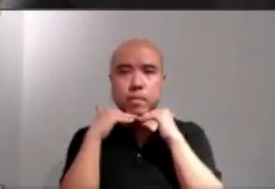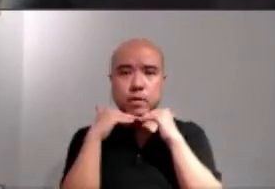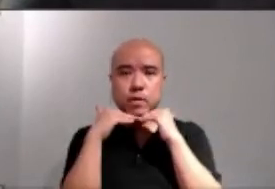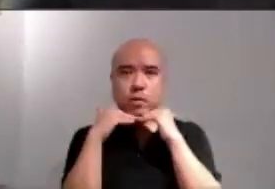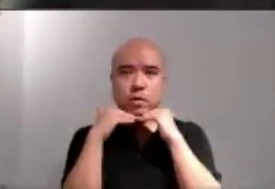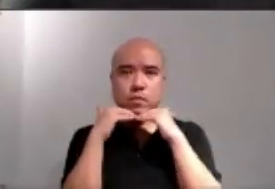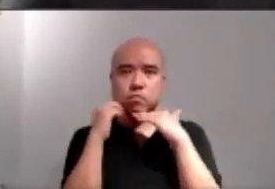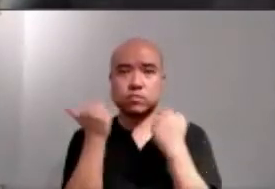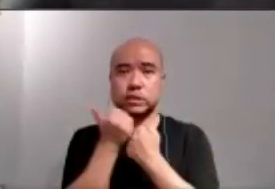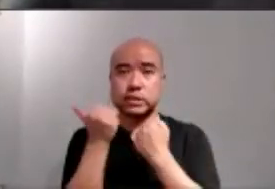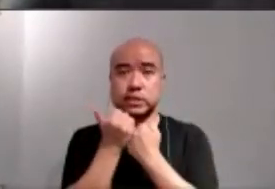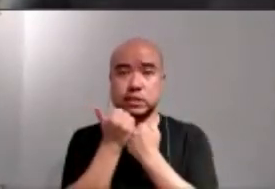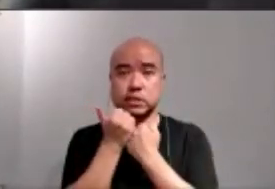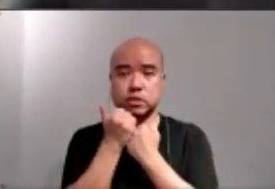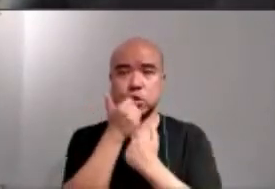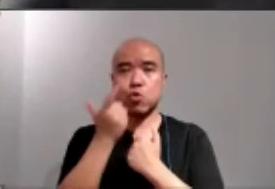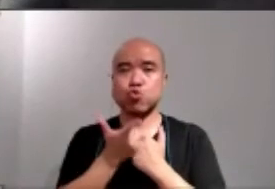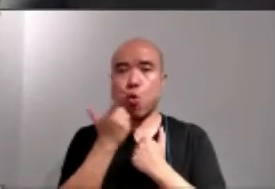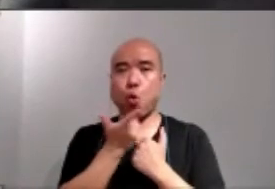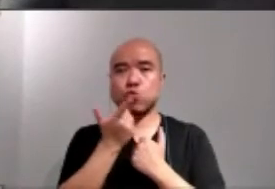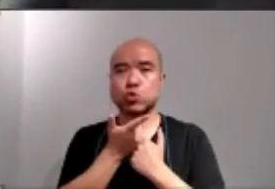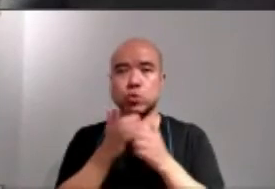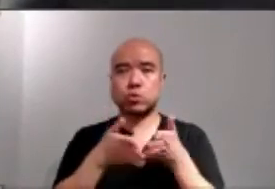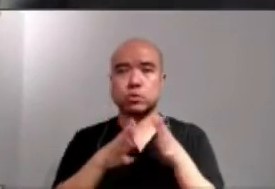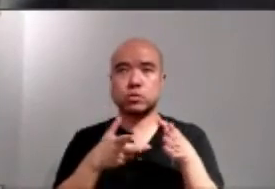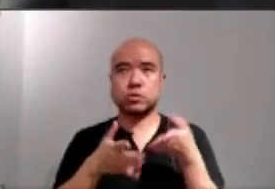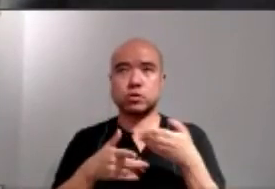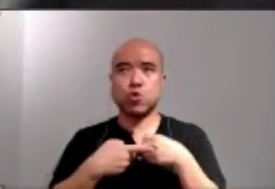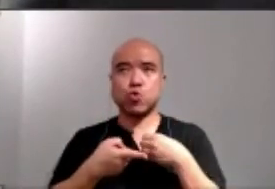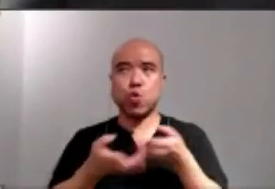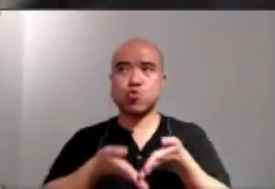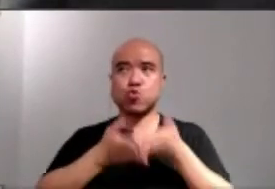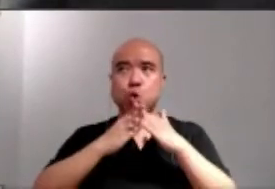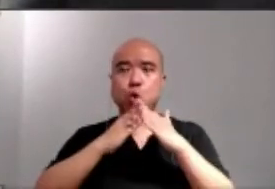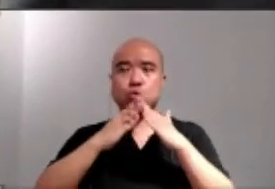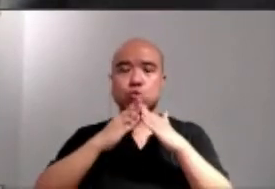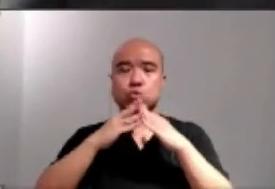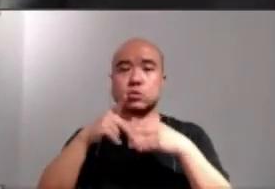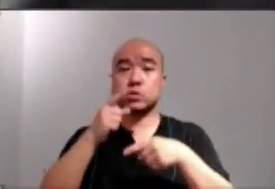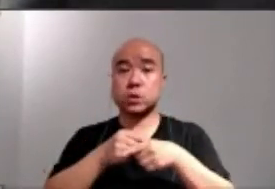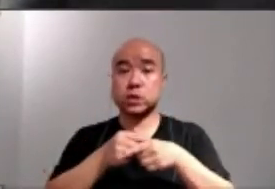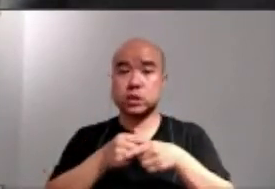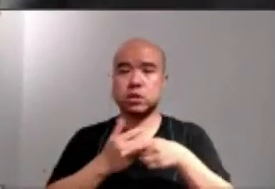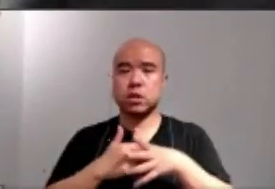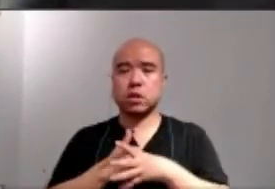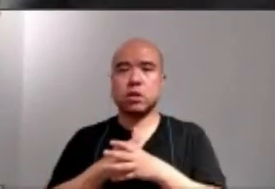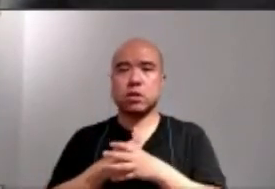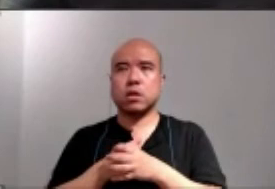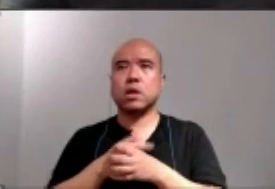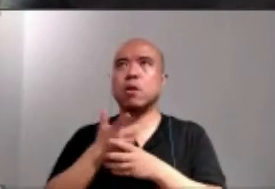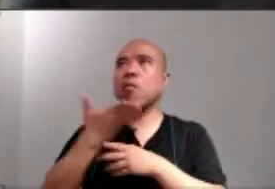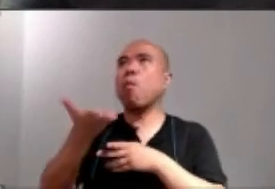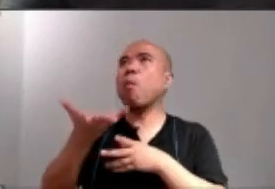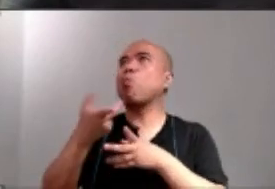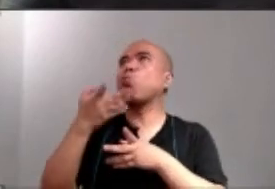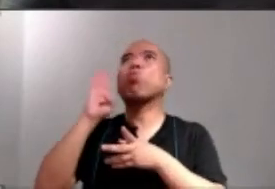journey. So yeah, we believe that there might be some way that we can do together. So that's why we are running